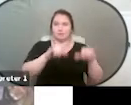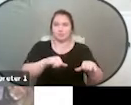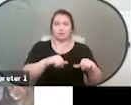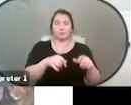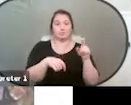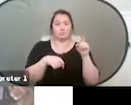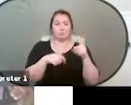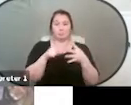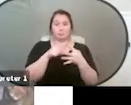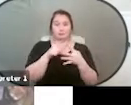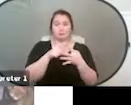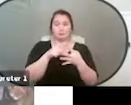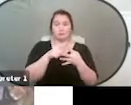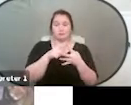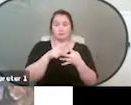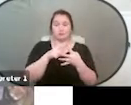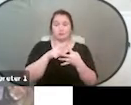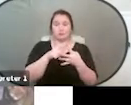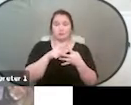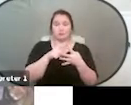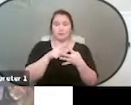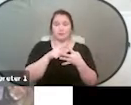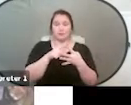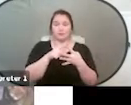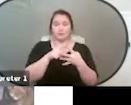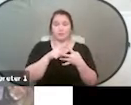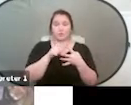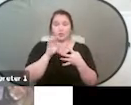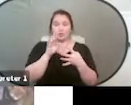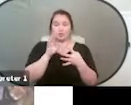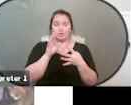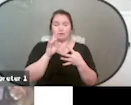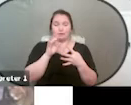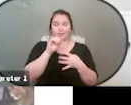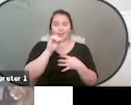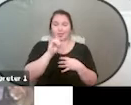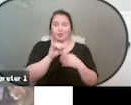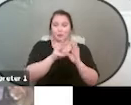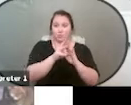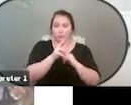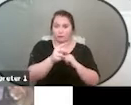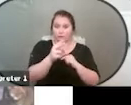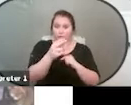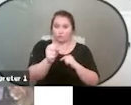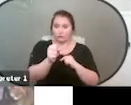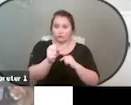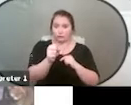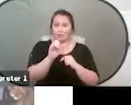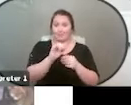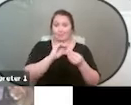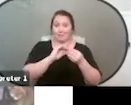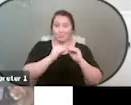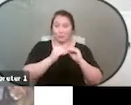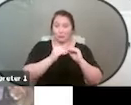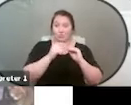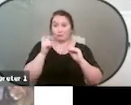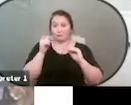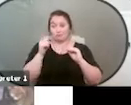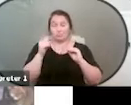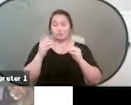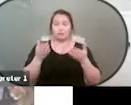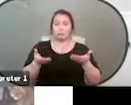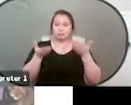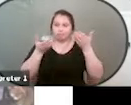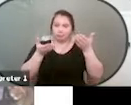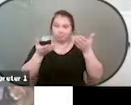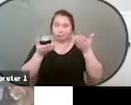be that number, that Waco High School number that Casey mentioned before, to just address